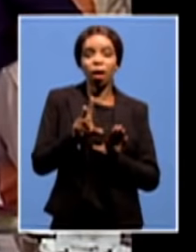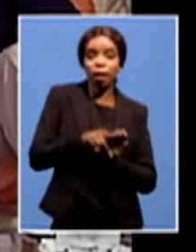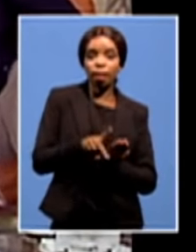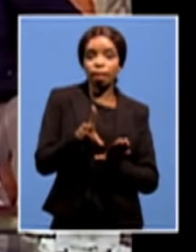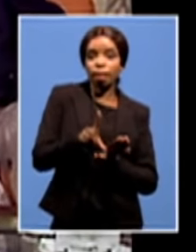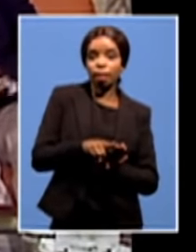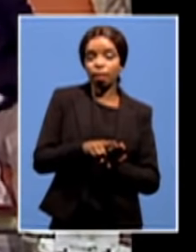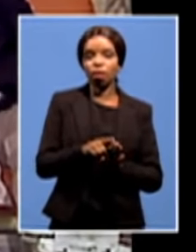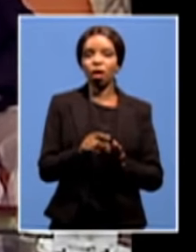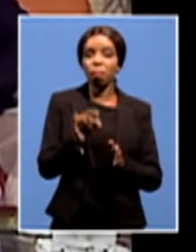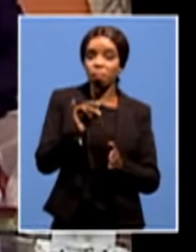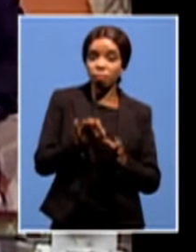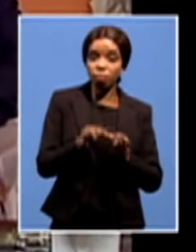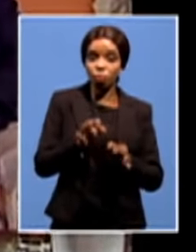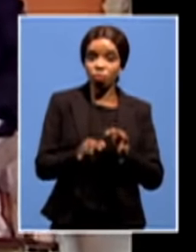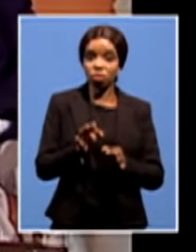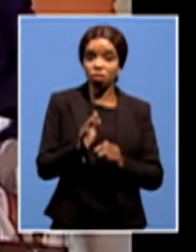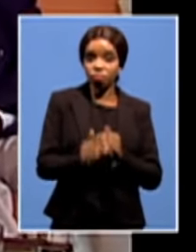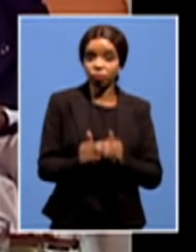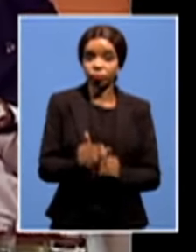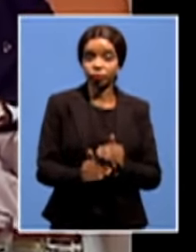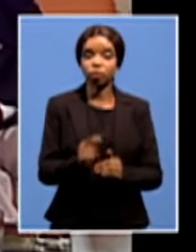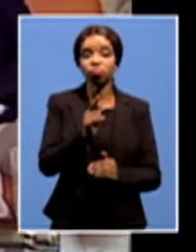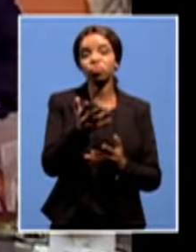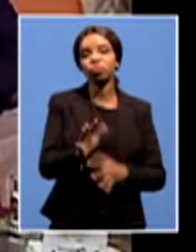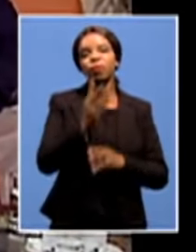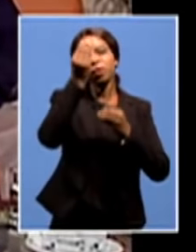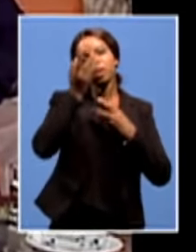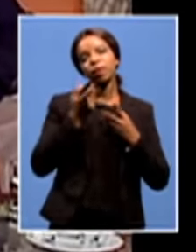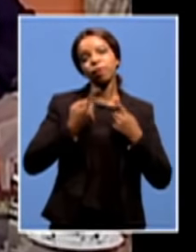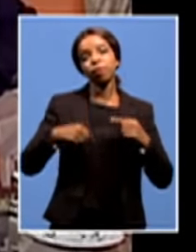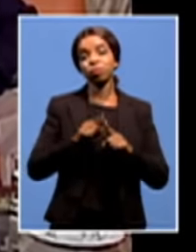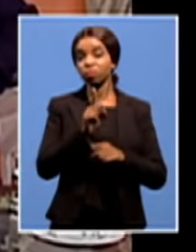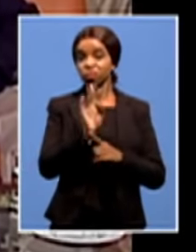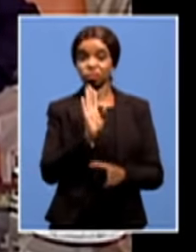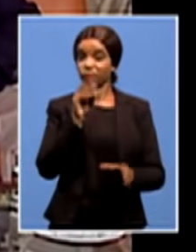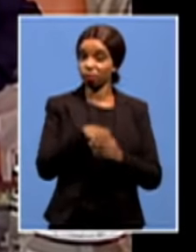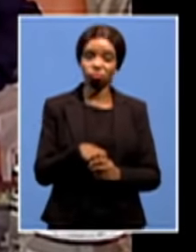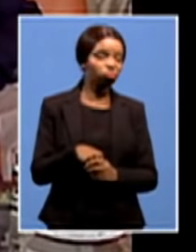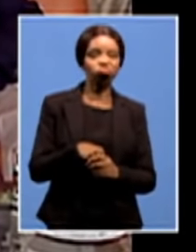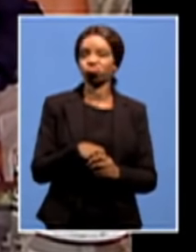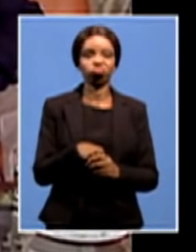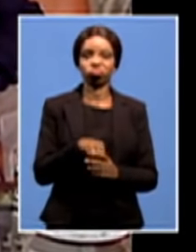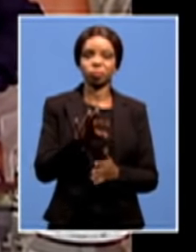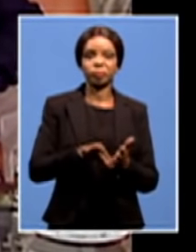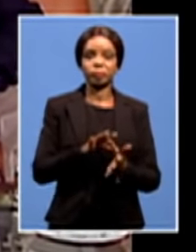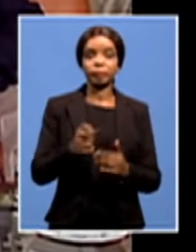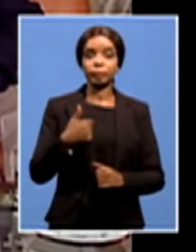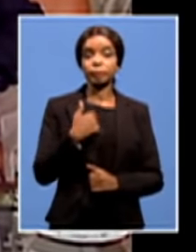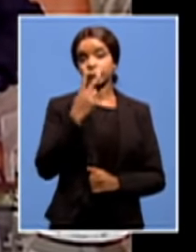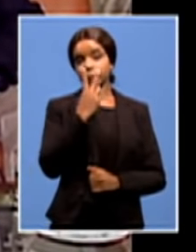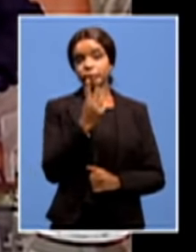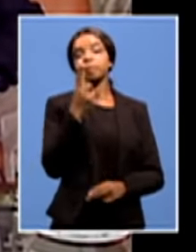the political process? You have already said that you are not going to take part in the election, and I take it that's